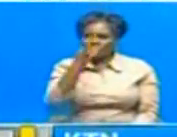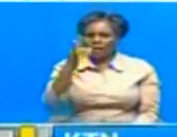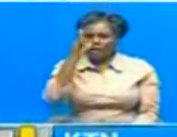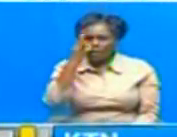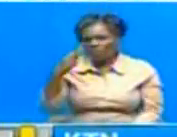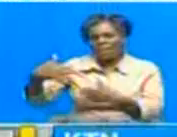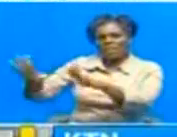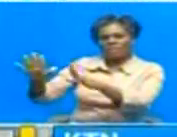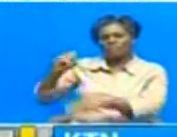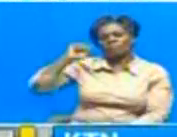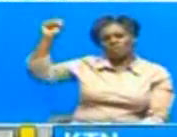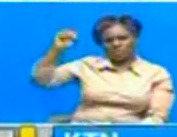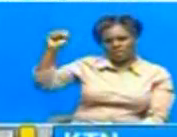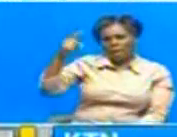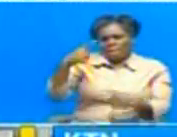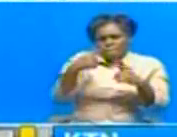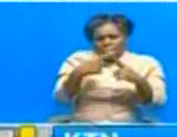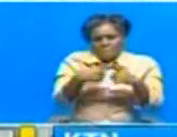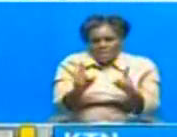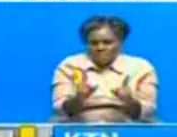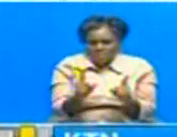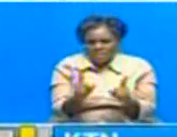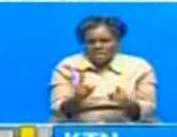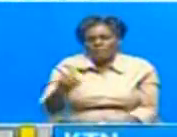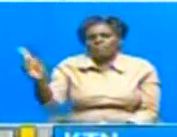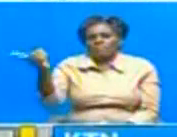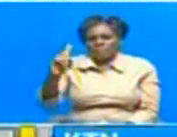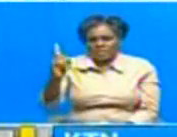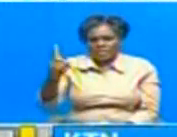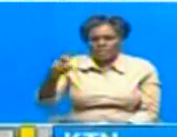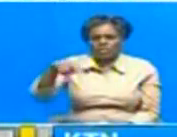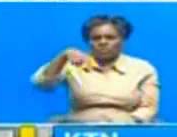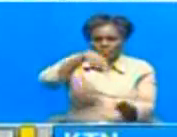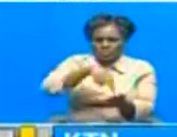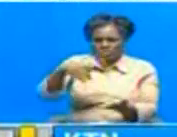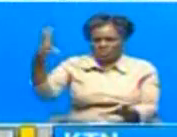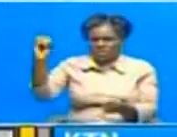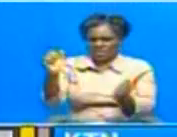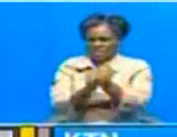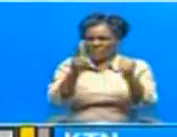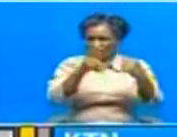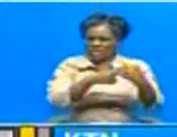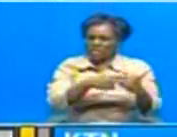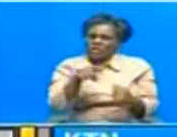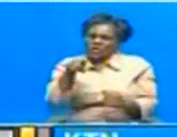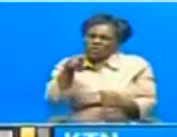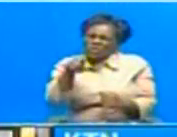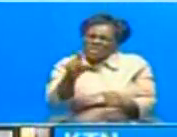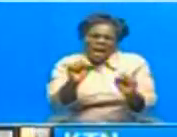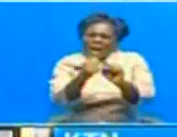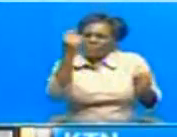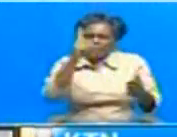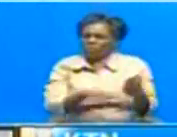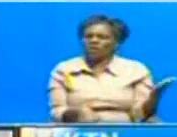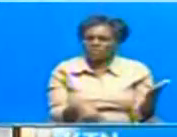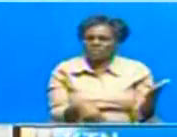with politics completely, but in the event that there is a President Raila Odinga come 2017, so then how would that pan out? Does